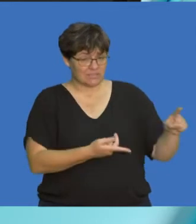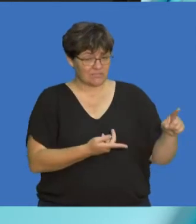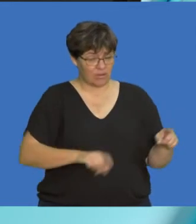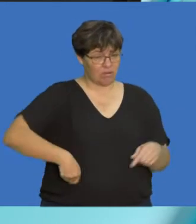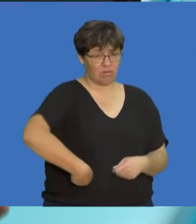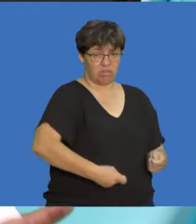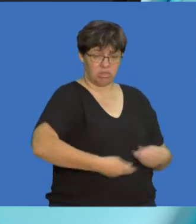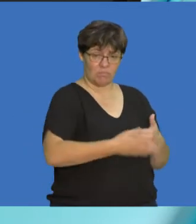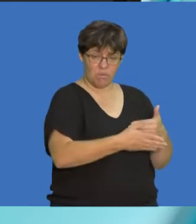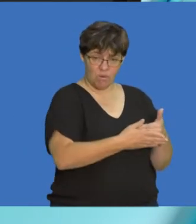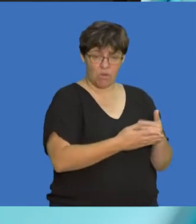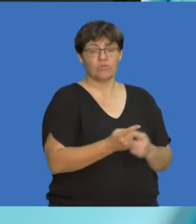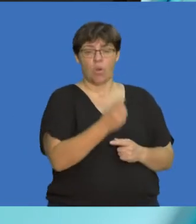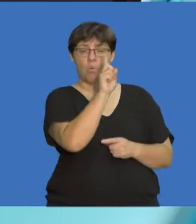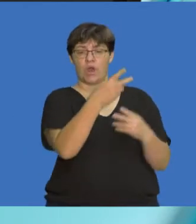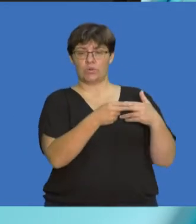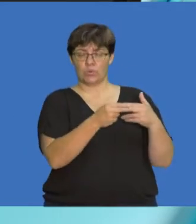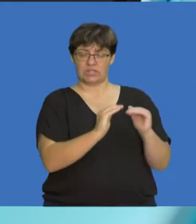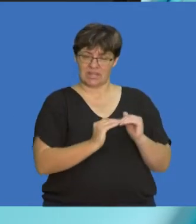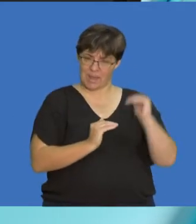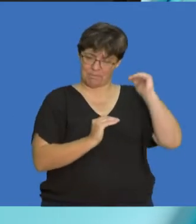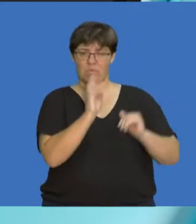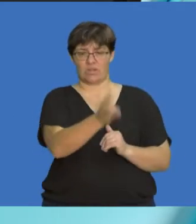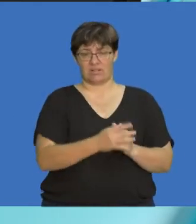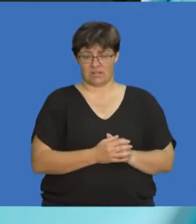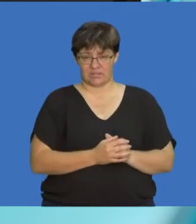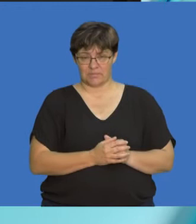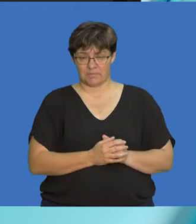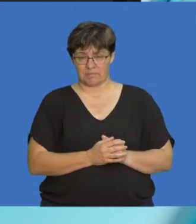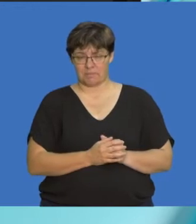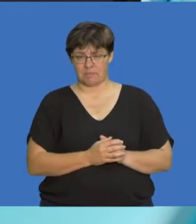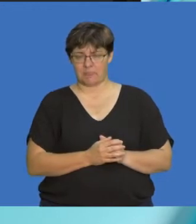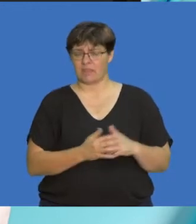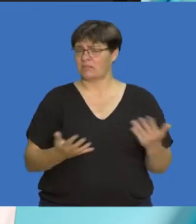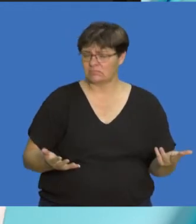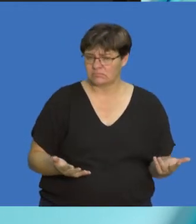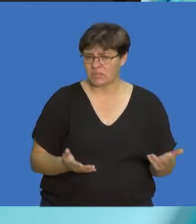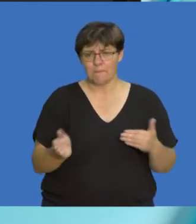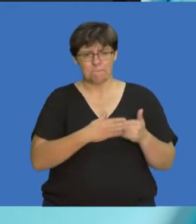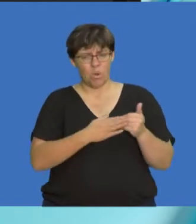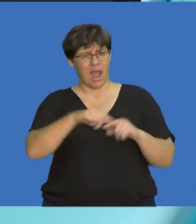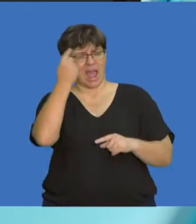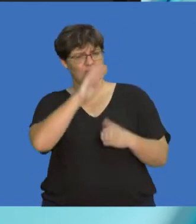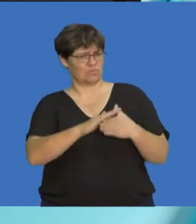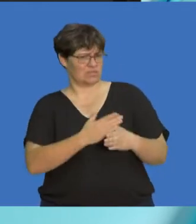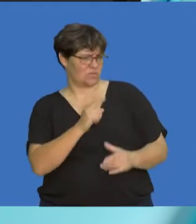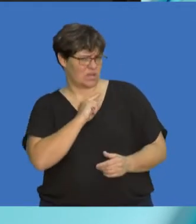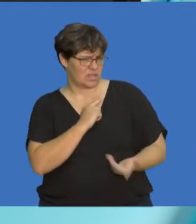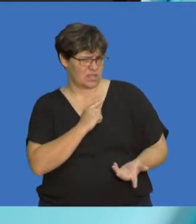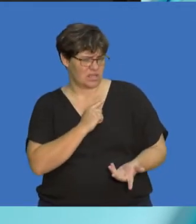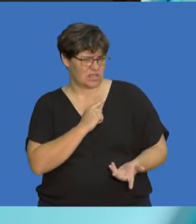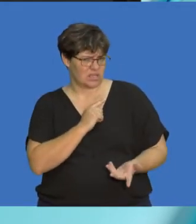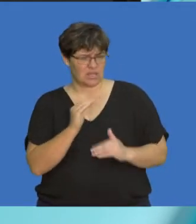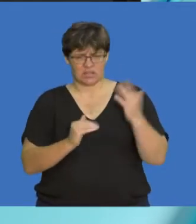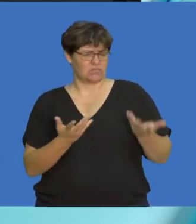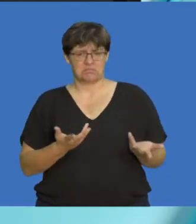your cost per unit will increase. However, is there another reason why you could get an increase? Let's assume the